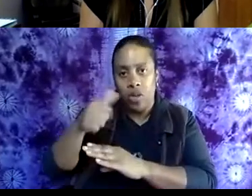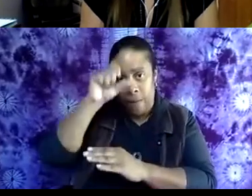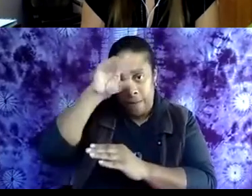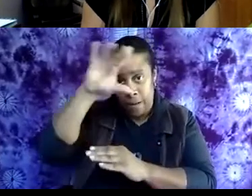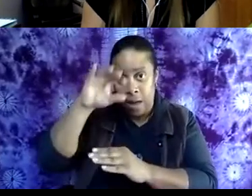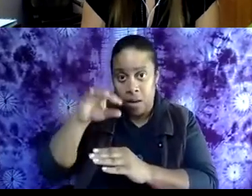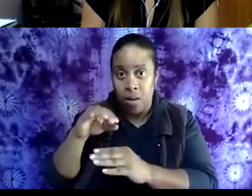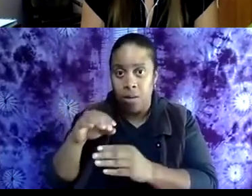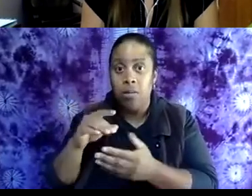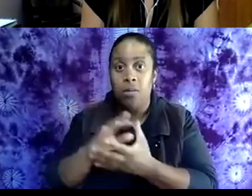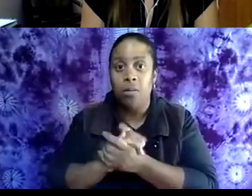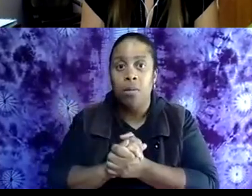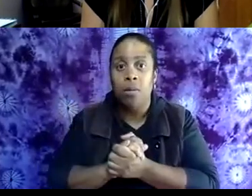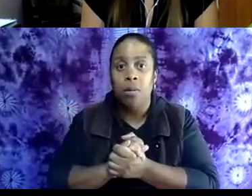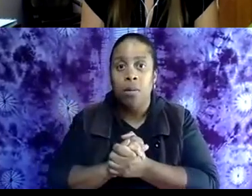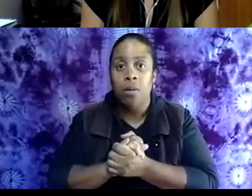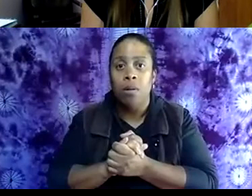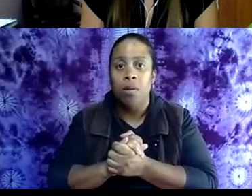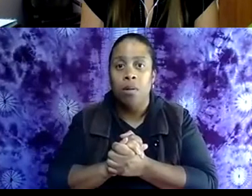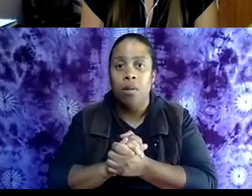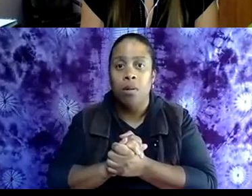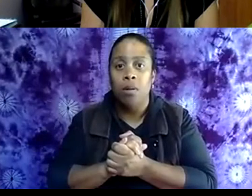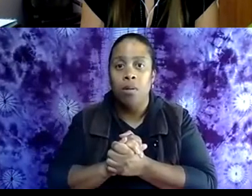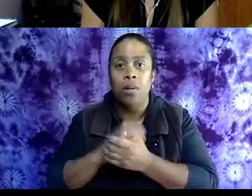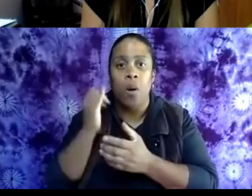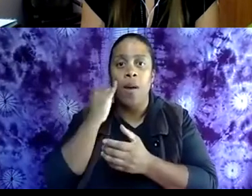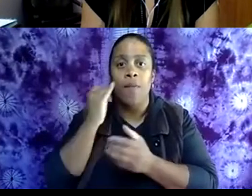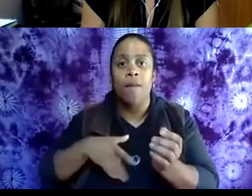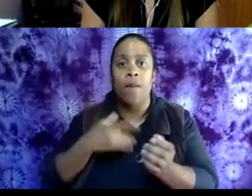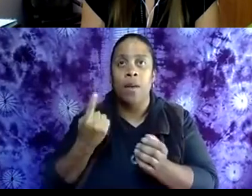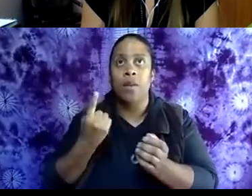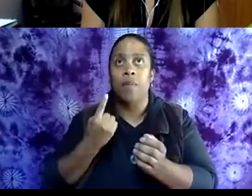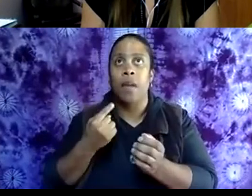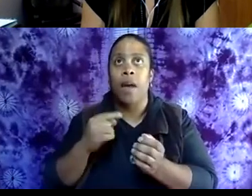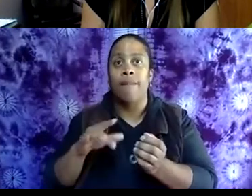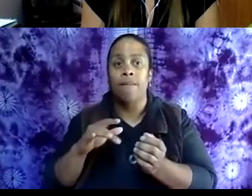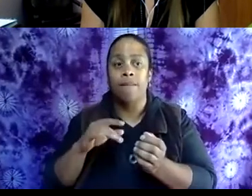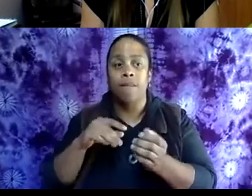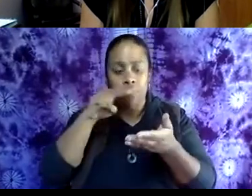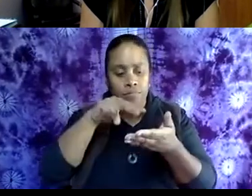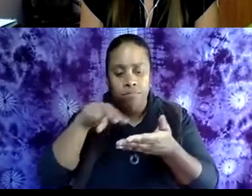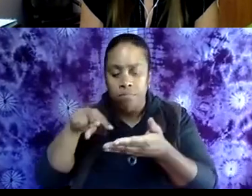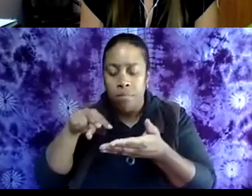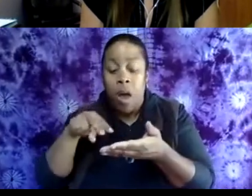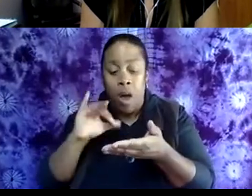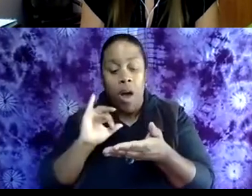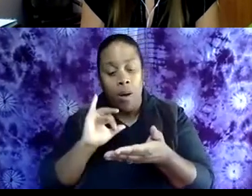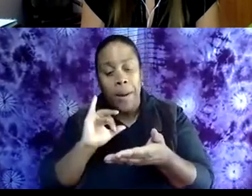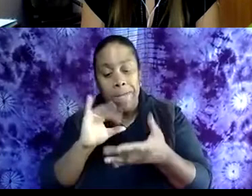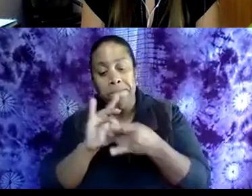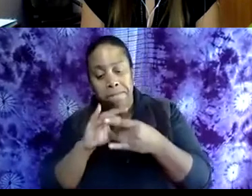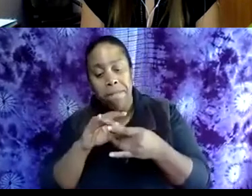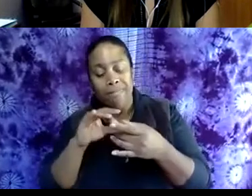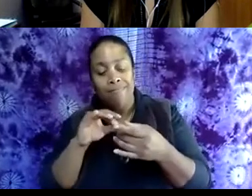is when you read something, you go, oh, I feel something. Yeah, I had a resonance with that. Then write that down, like copy